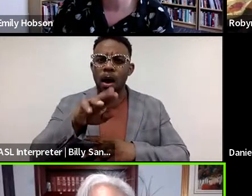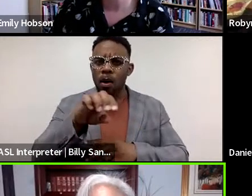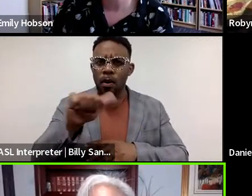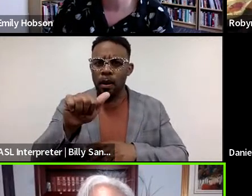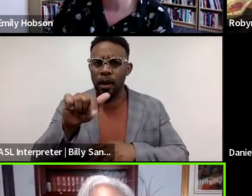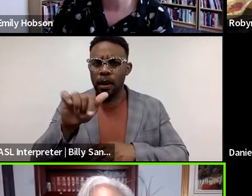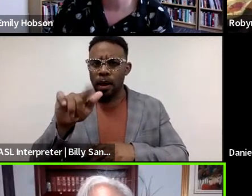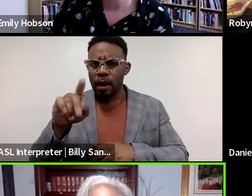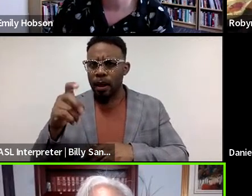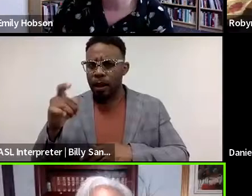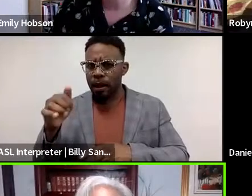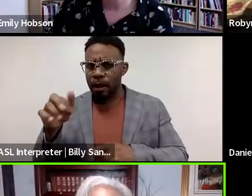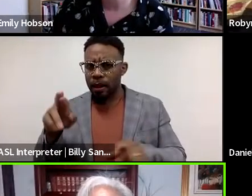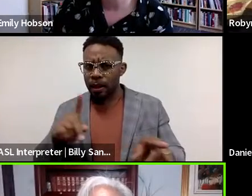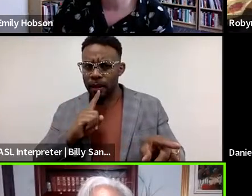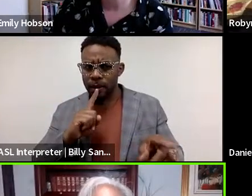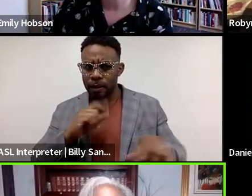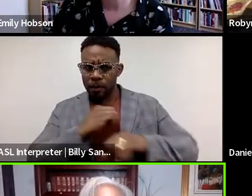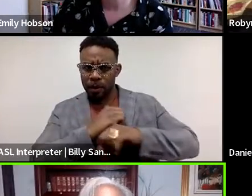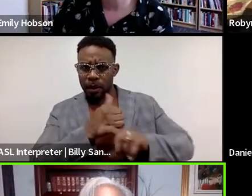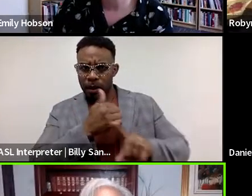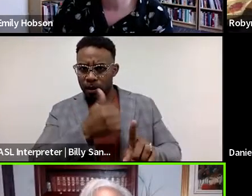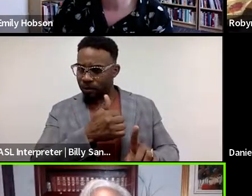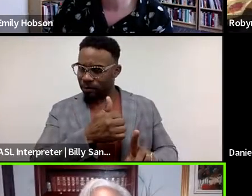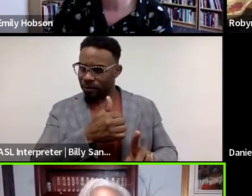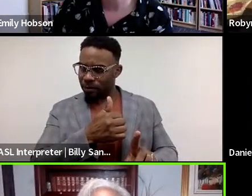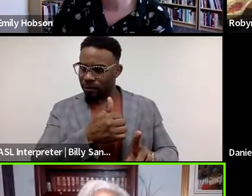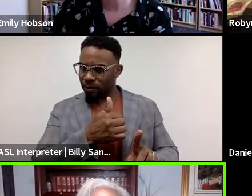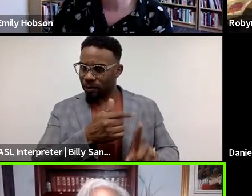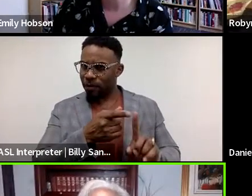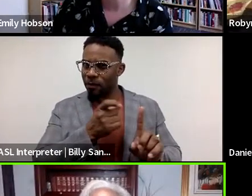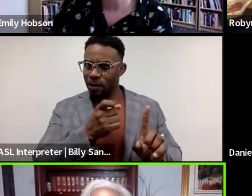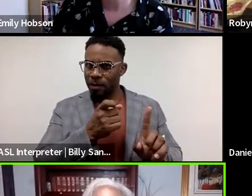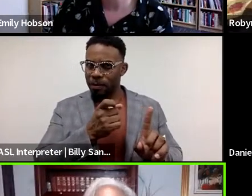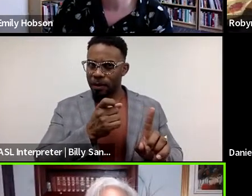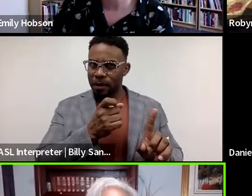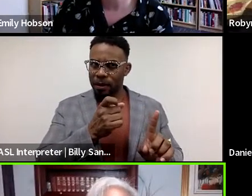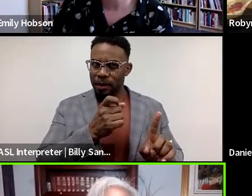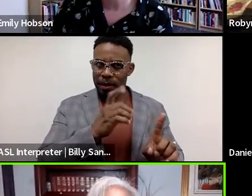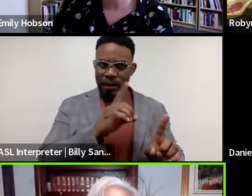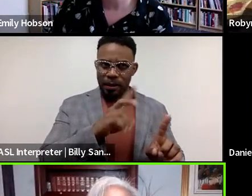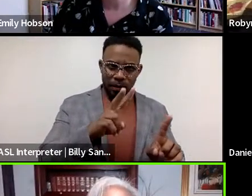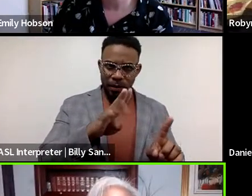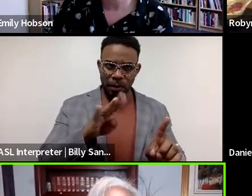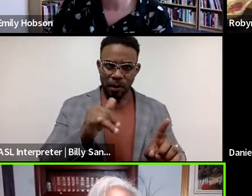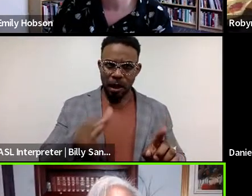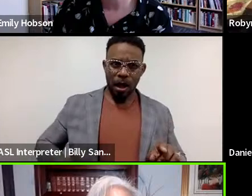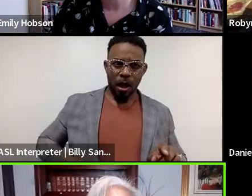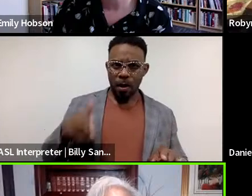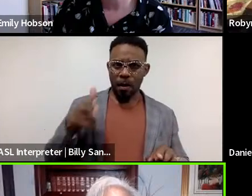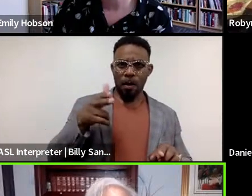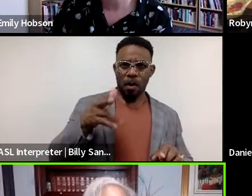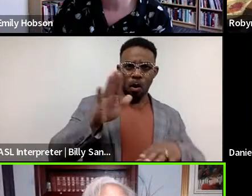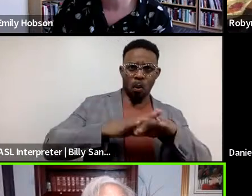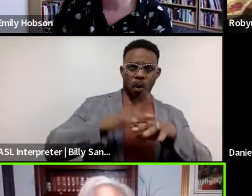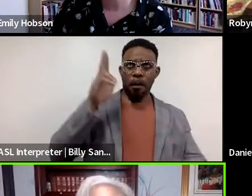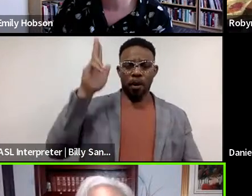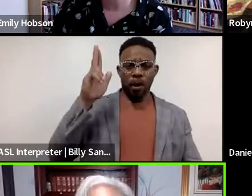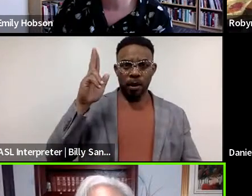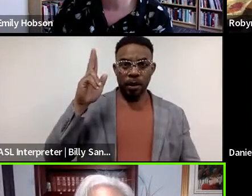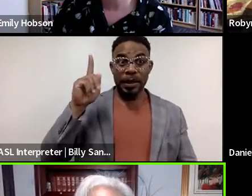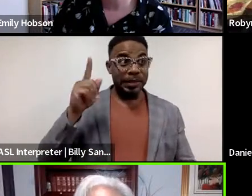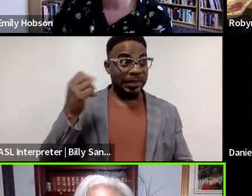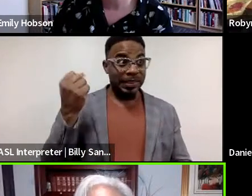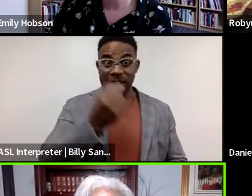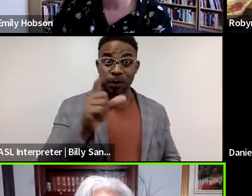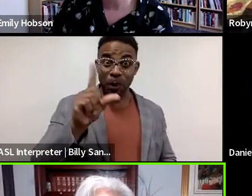Alexander, however, is protecting herself from domestic violence by firing a warning shot, and she's